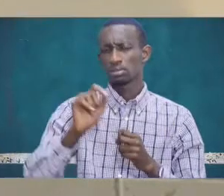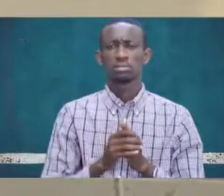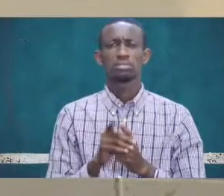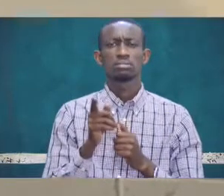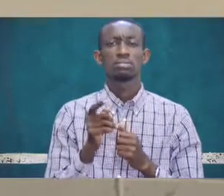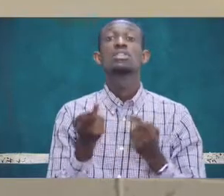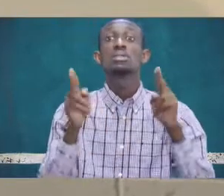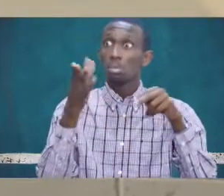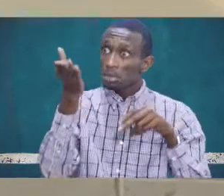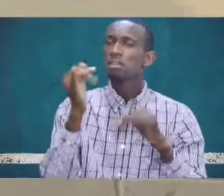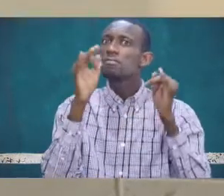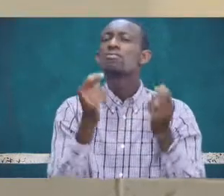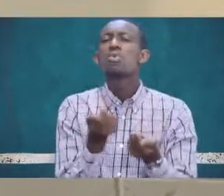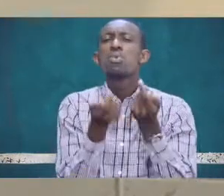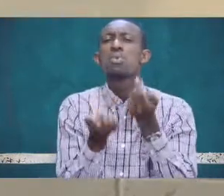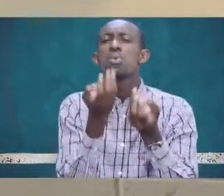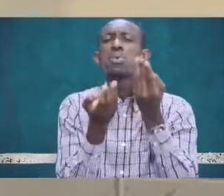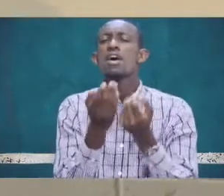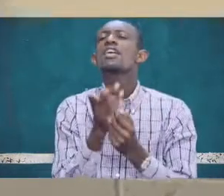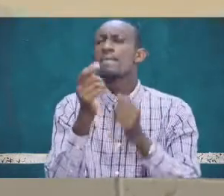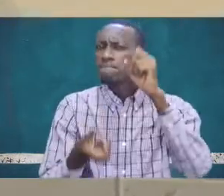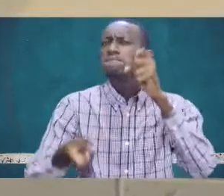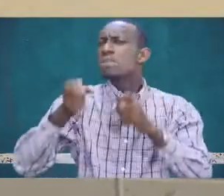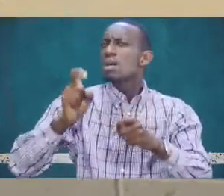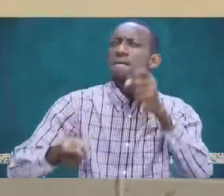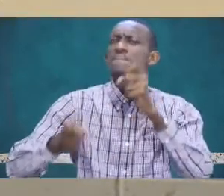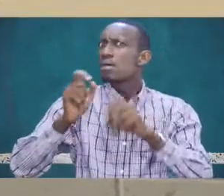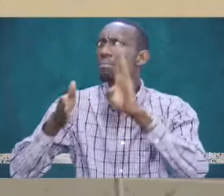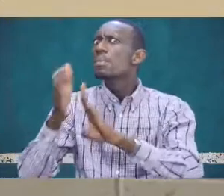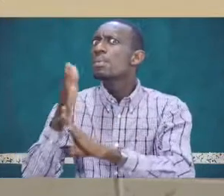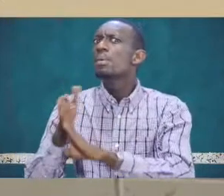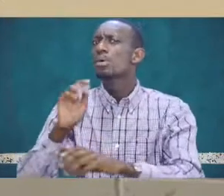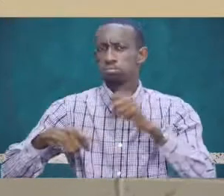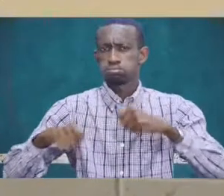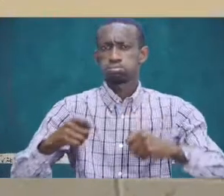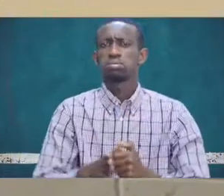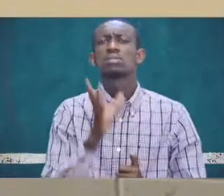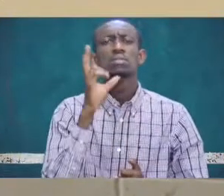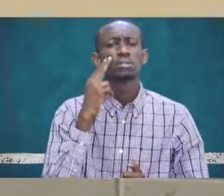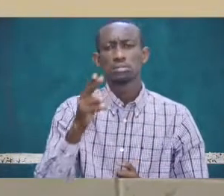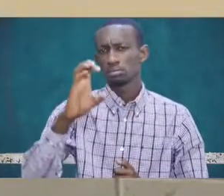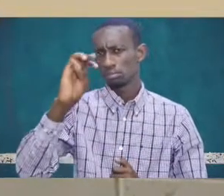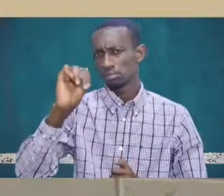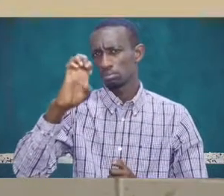of heat to increase the speed of the reaction. So let's look at the mechanism for this reaction.